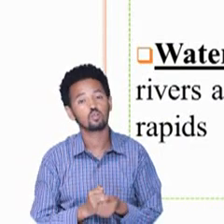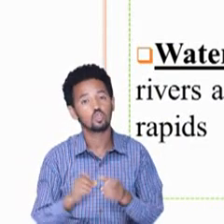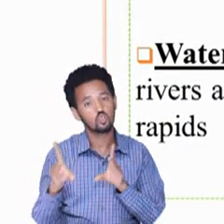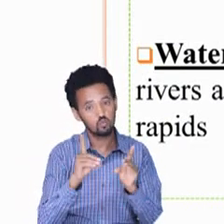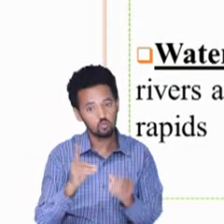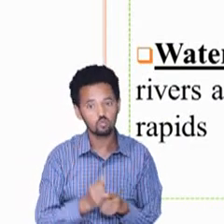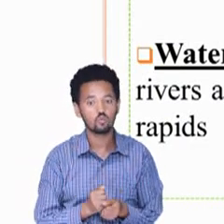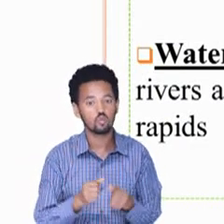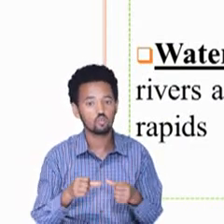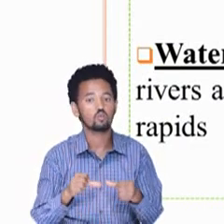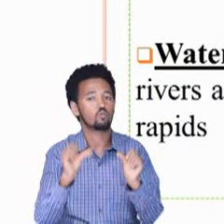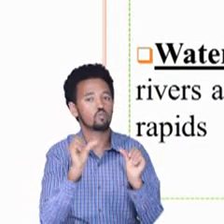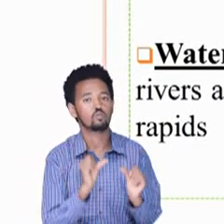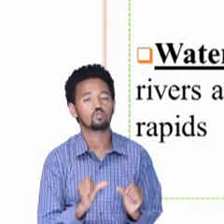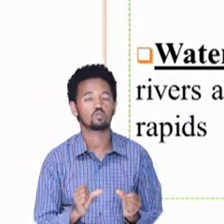the continent relief.